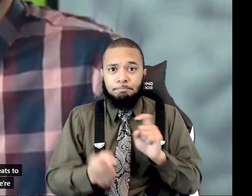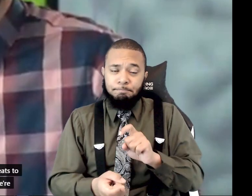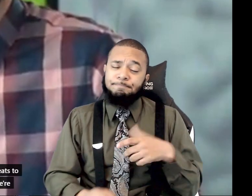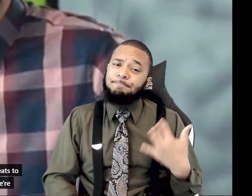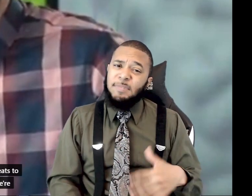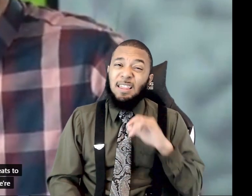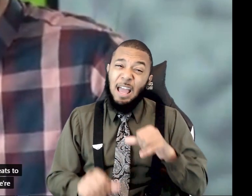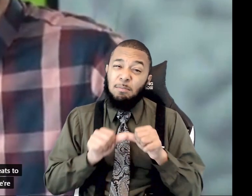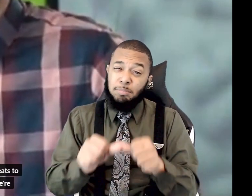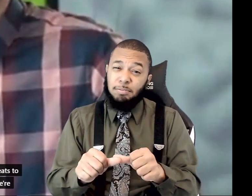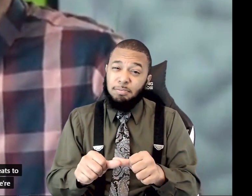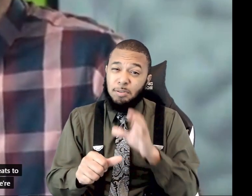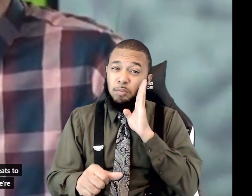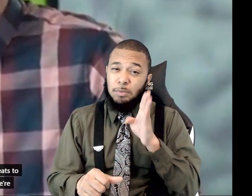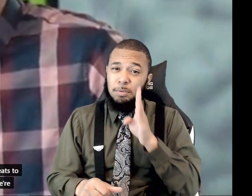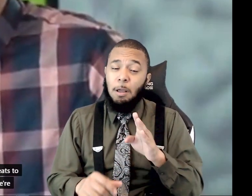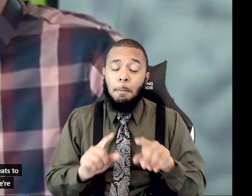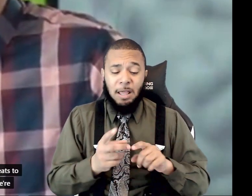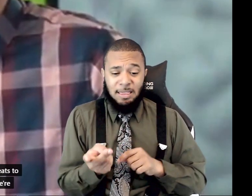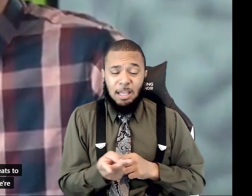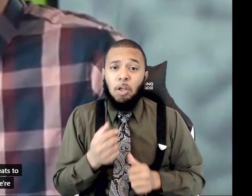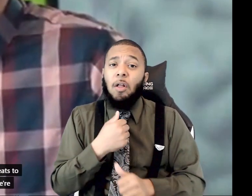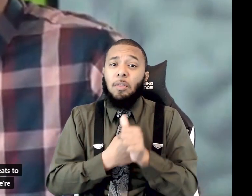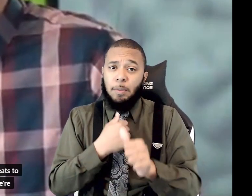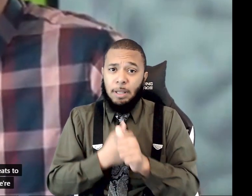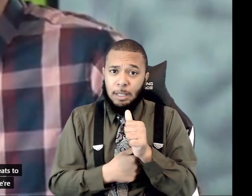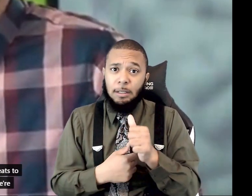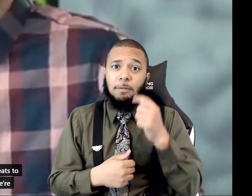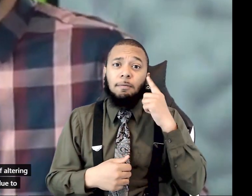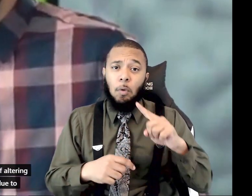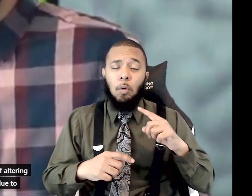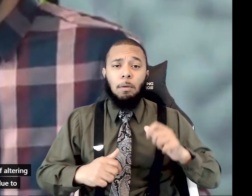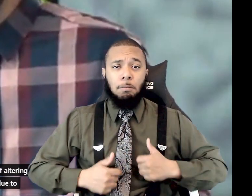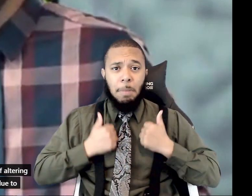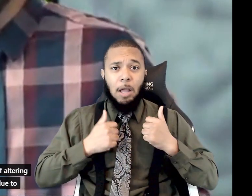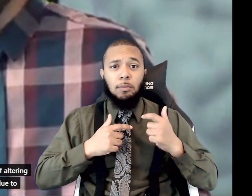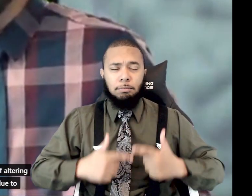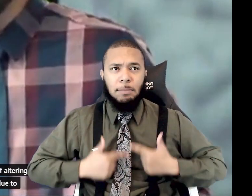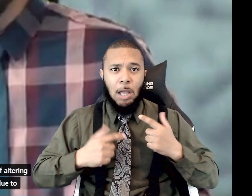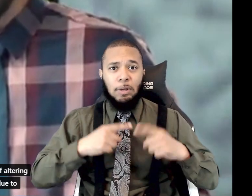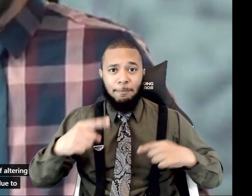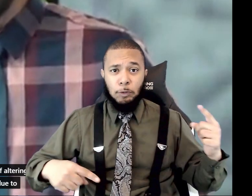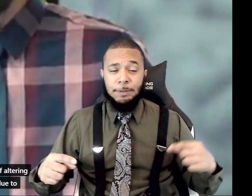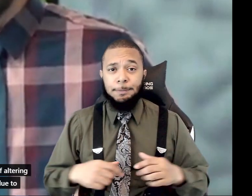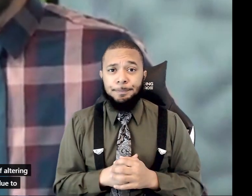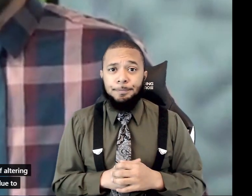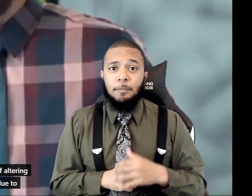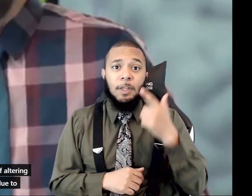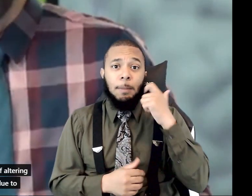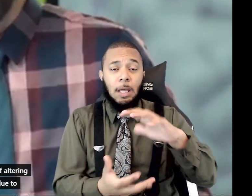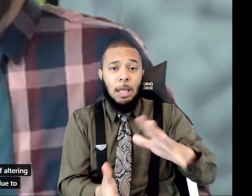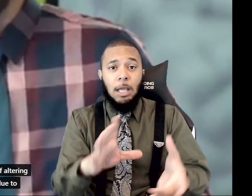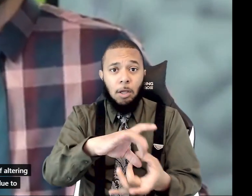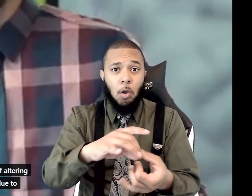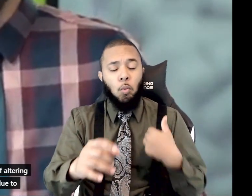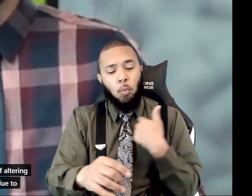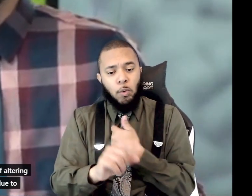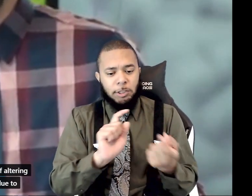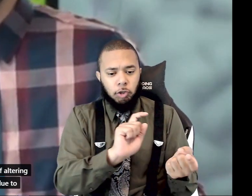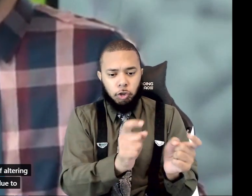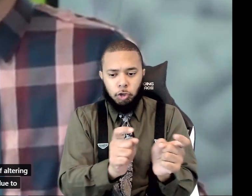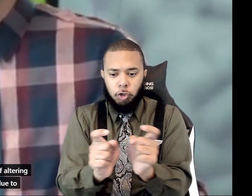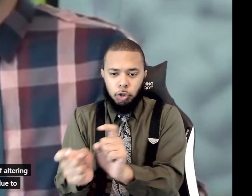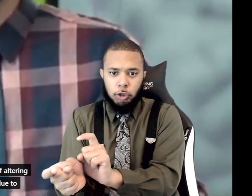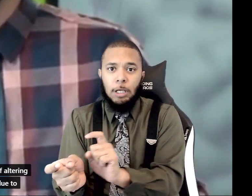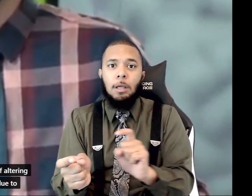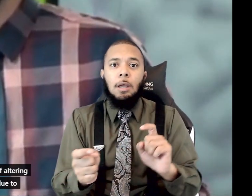to go on, but those are both threats to, the biodiversity when we're taking ecosystems and kind of altering them due to the